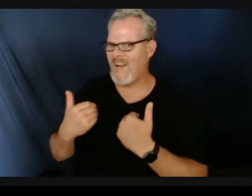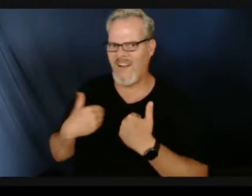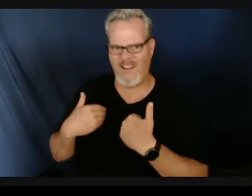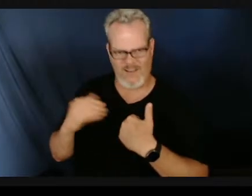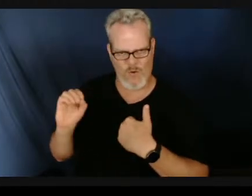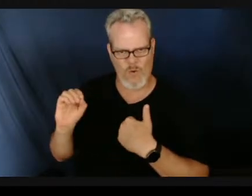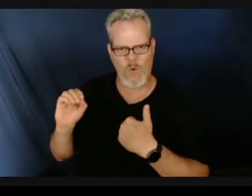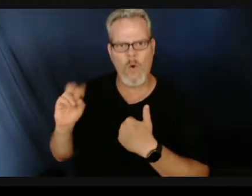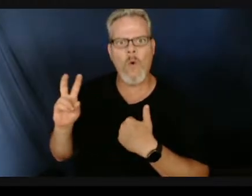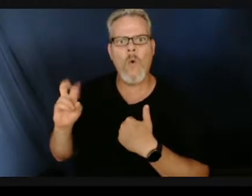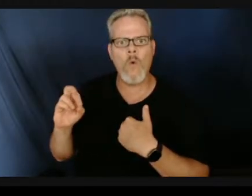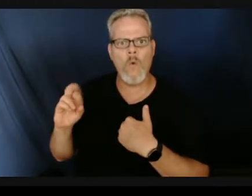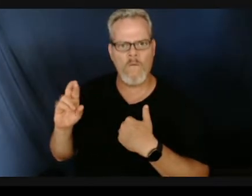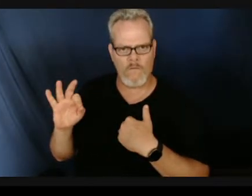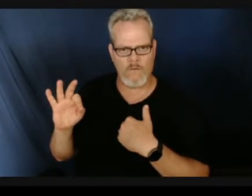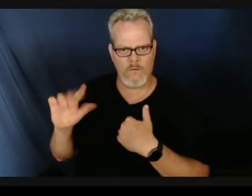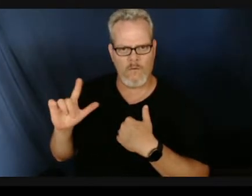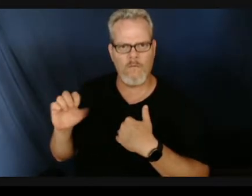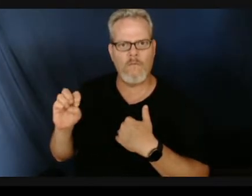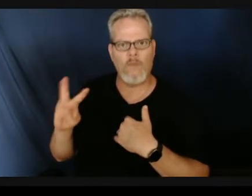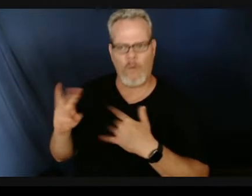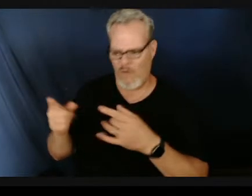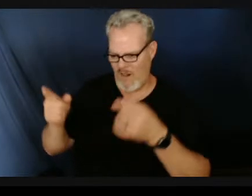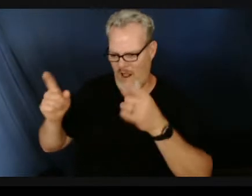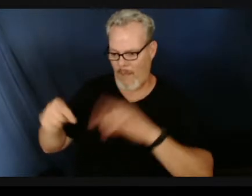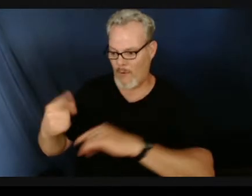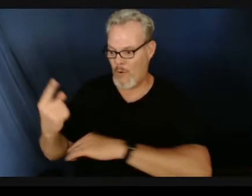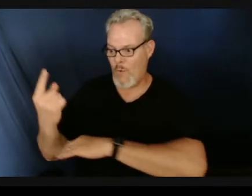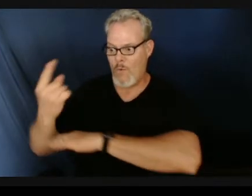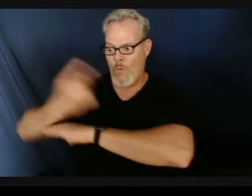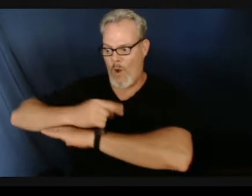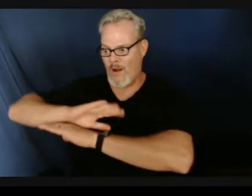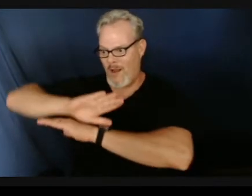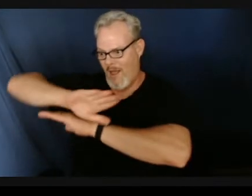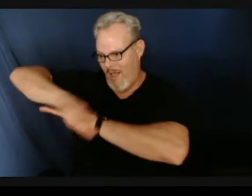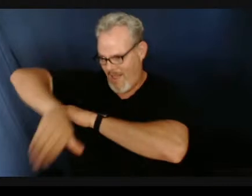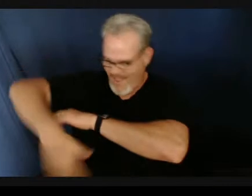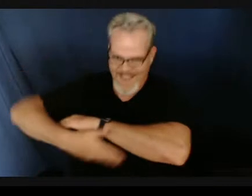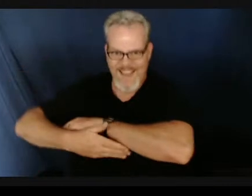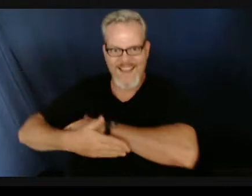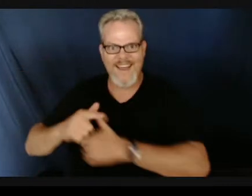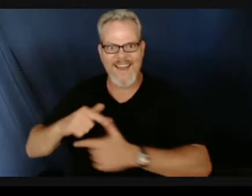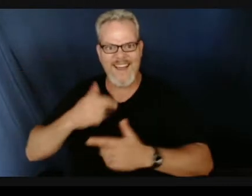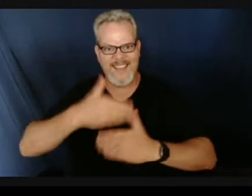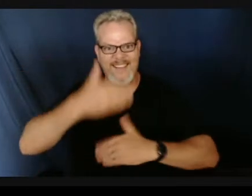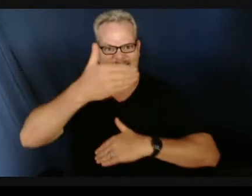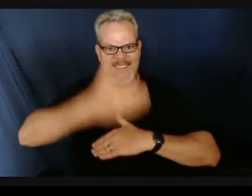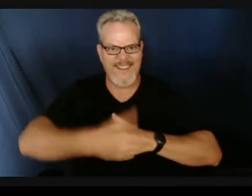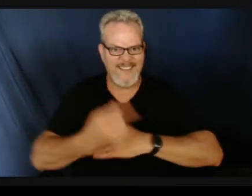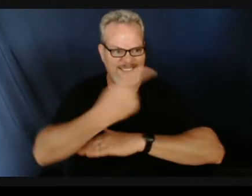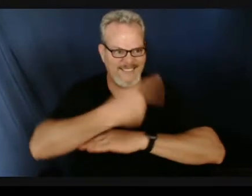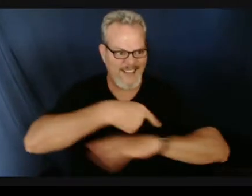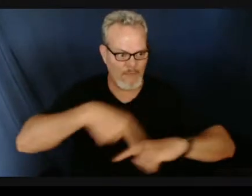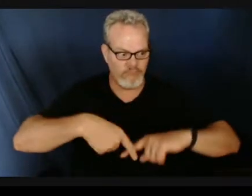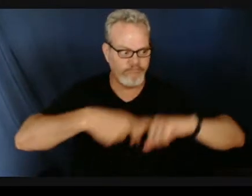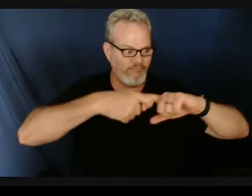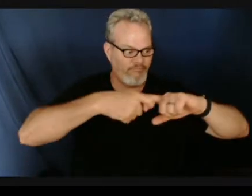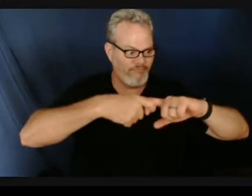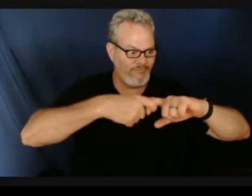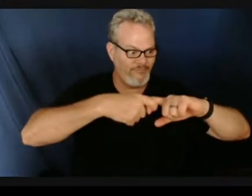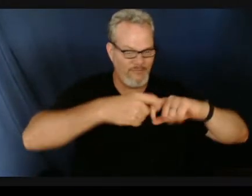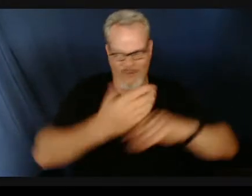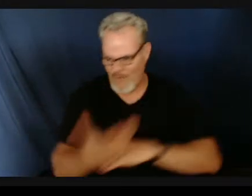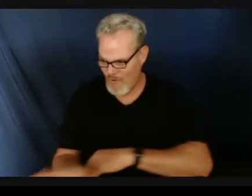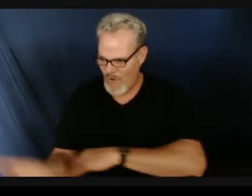overflows that occurred over the course of one day. Then you had a couple of day gap, and you had more overflows, and another gap, and then you had the actual main